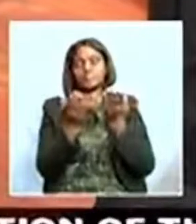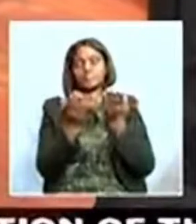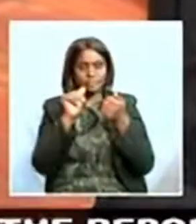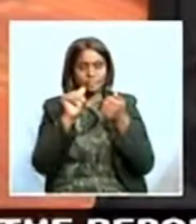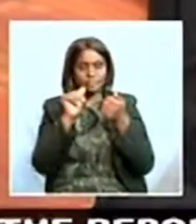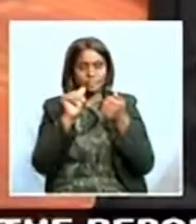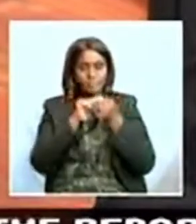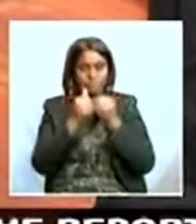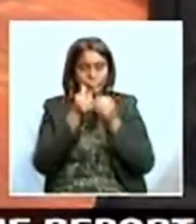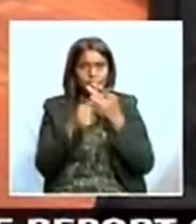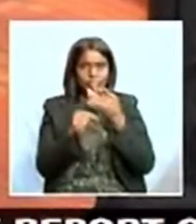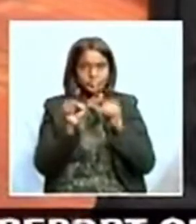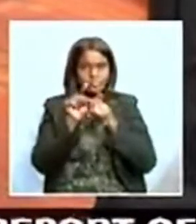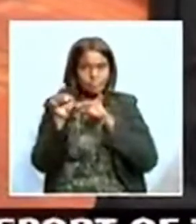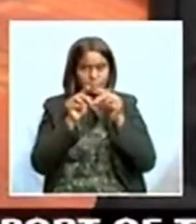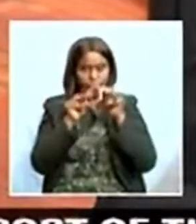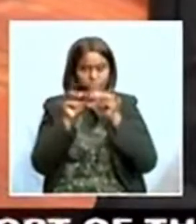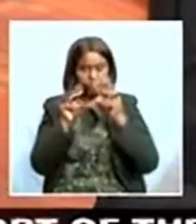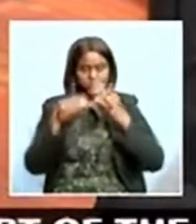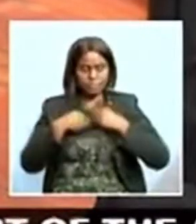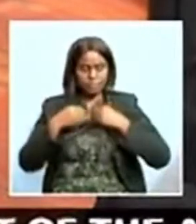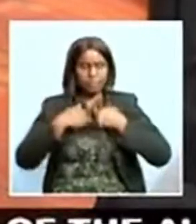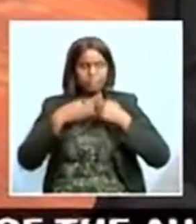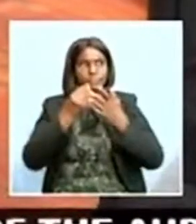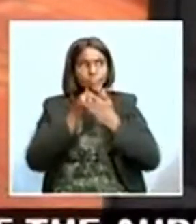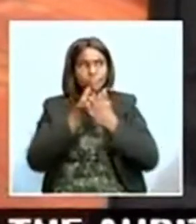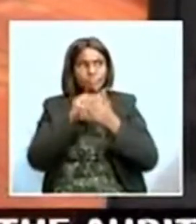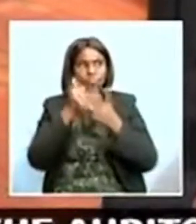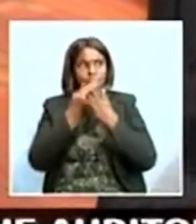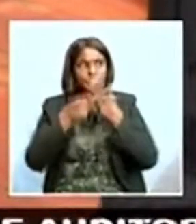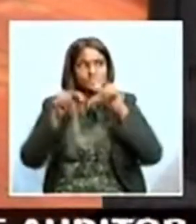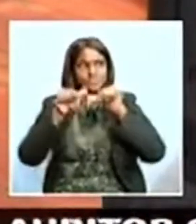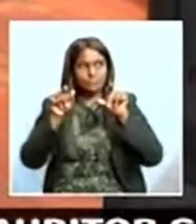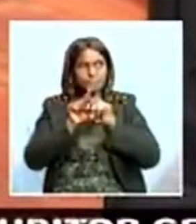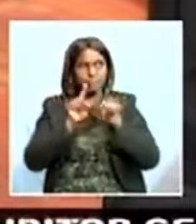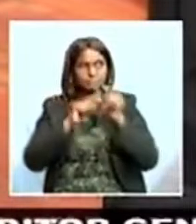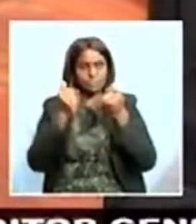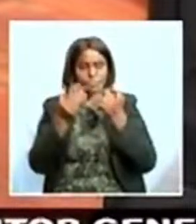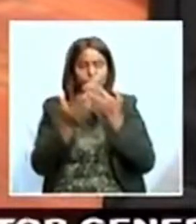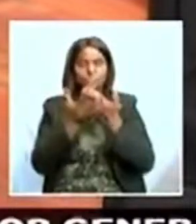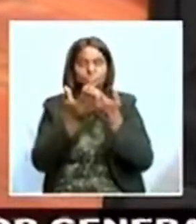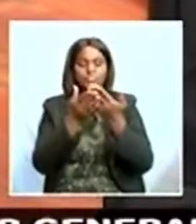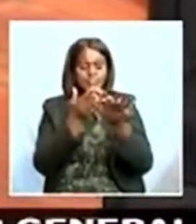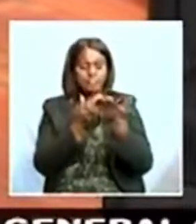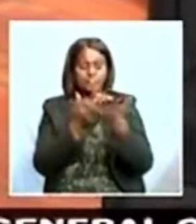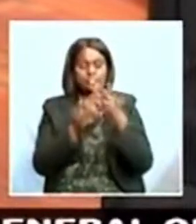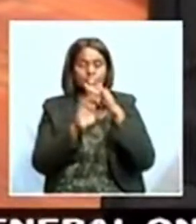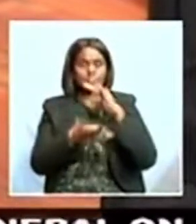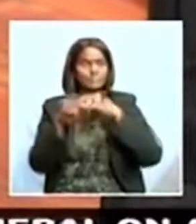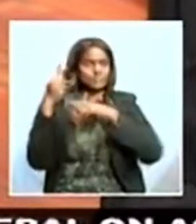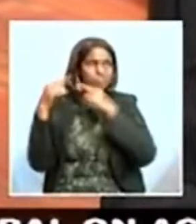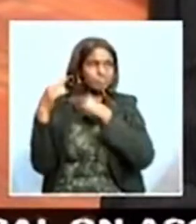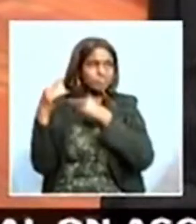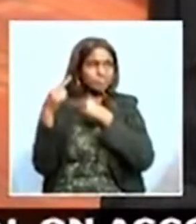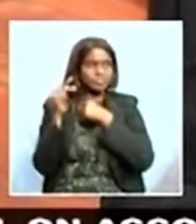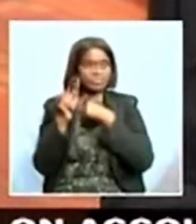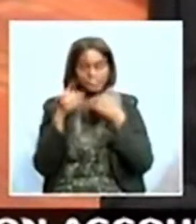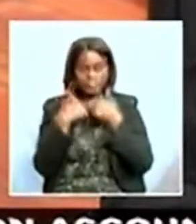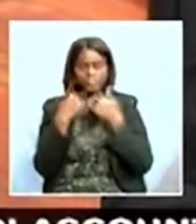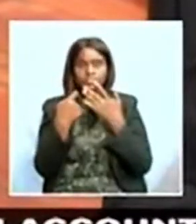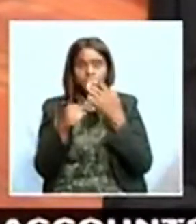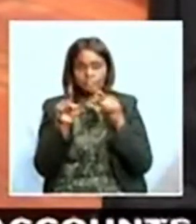of query. Management acknowledges the findings of the auditor and wishes to submit that during the period under review, there was